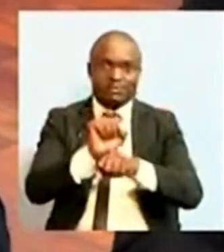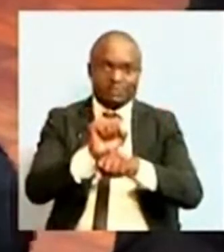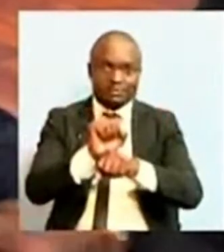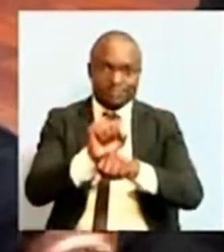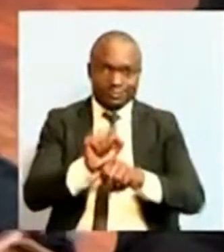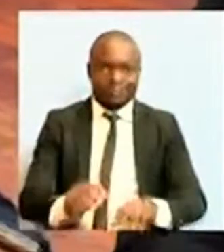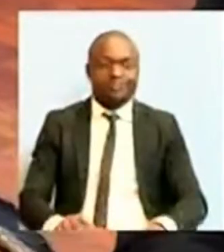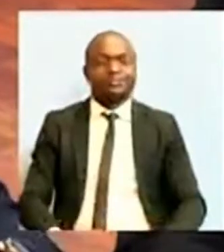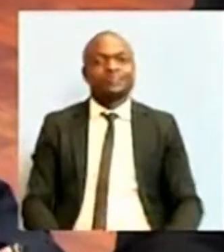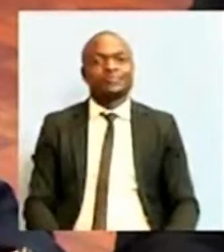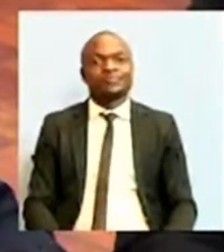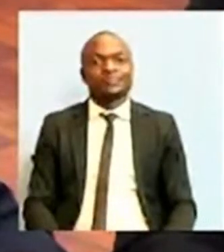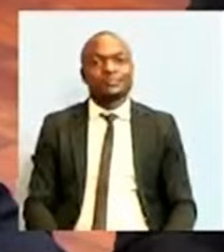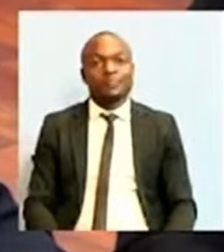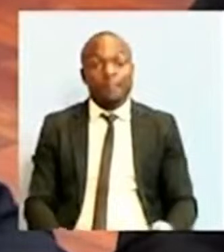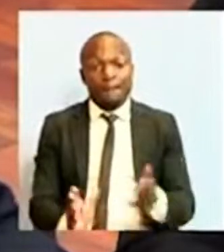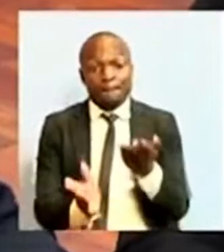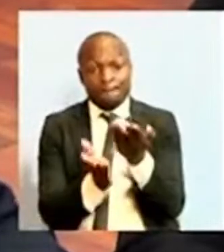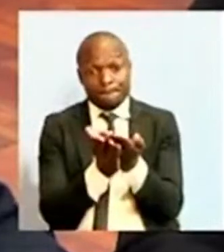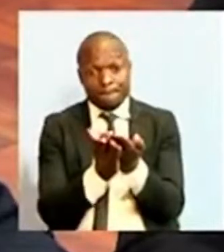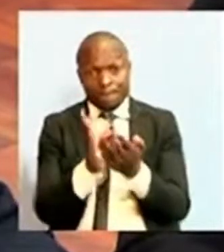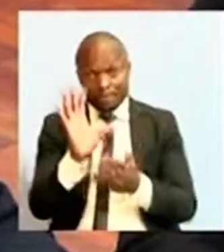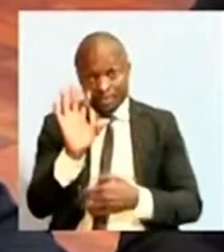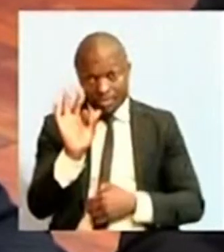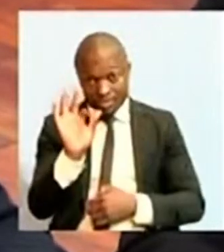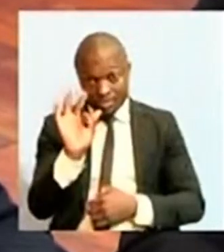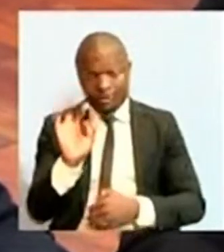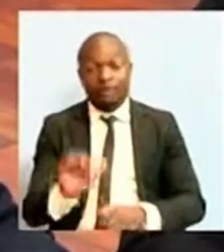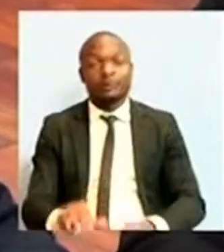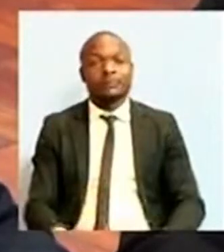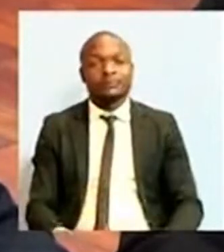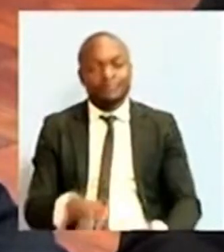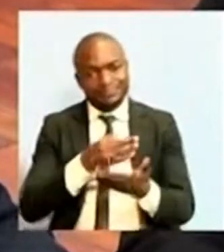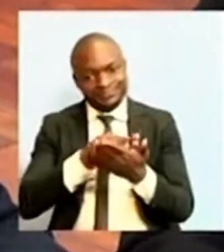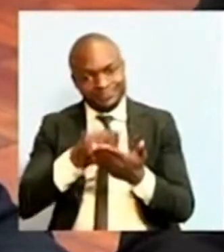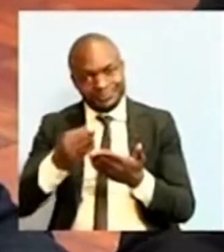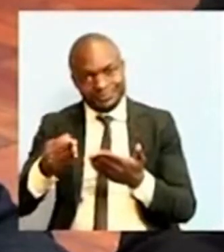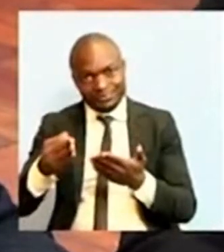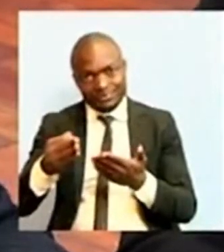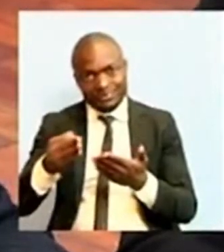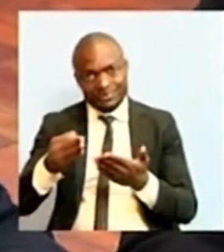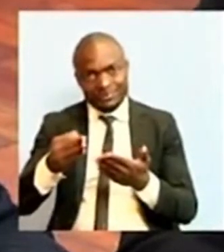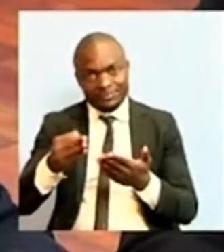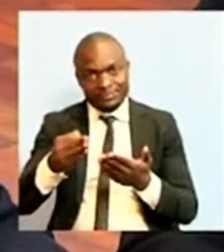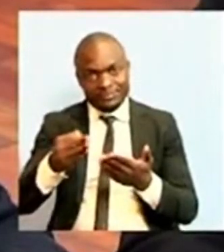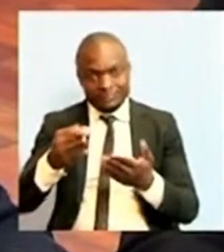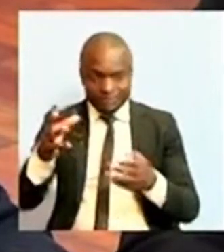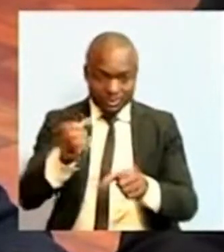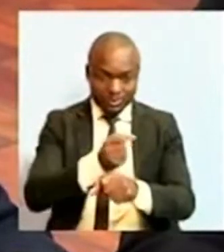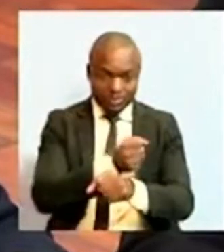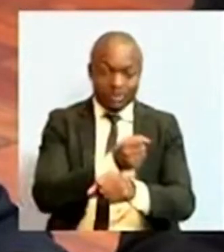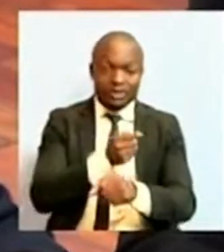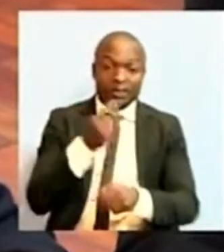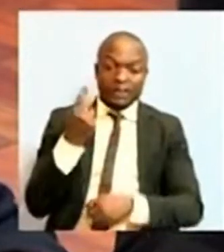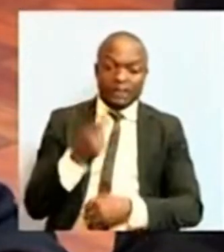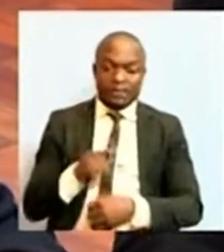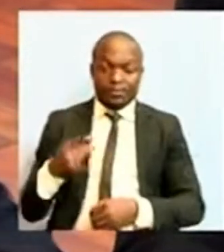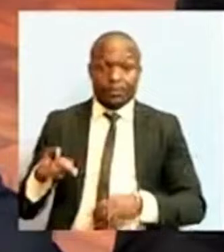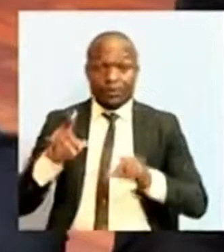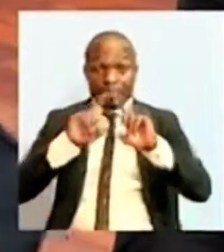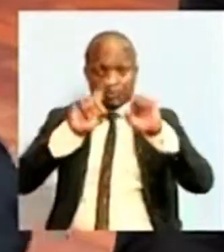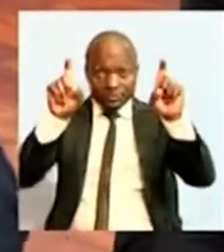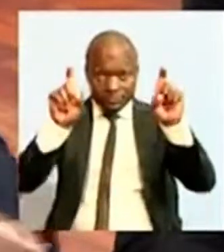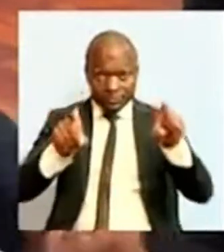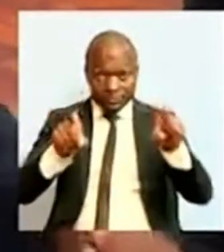appraisals. Appendix 19, failure to secure properties with title deeds.